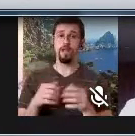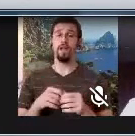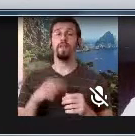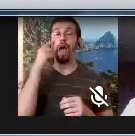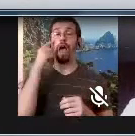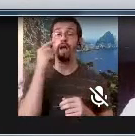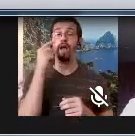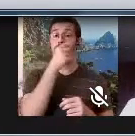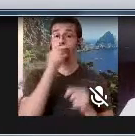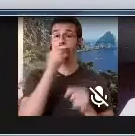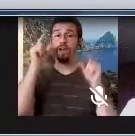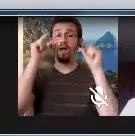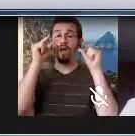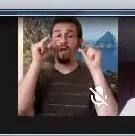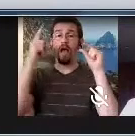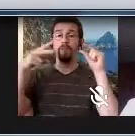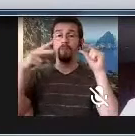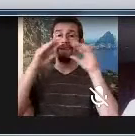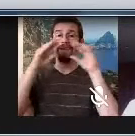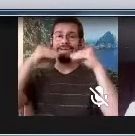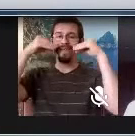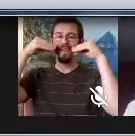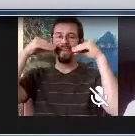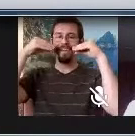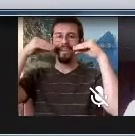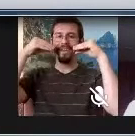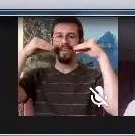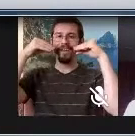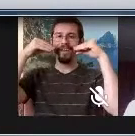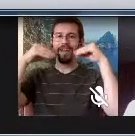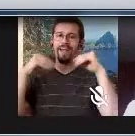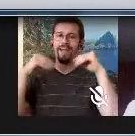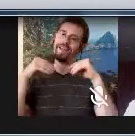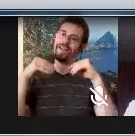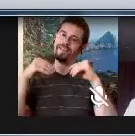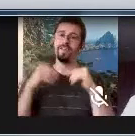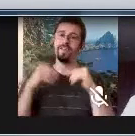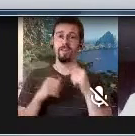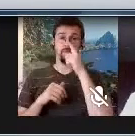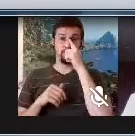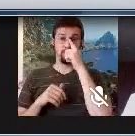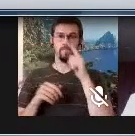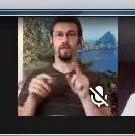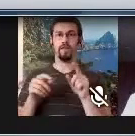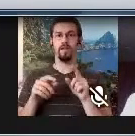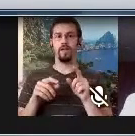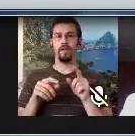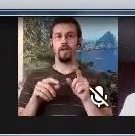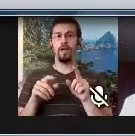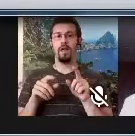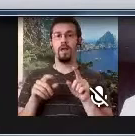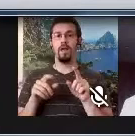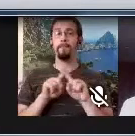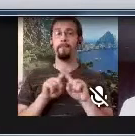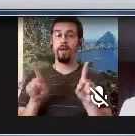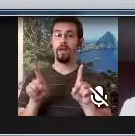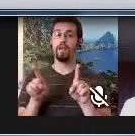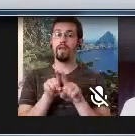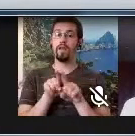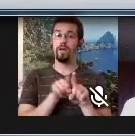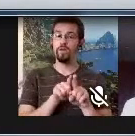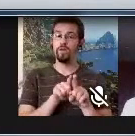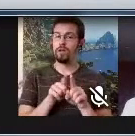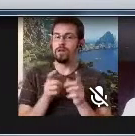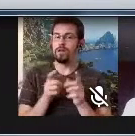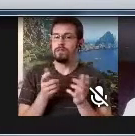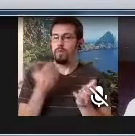open-mouthed smile, and the head tilted toward the wall. But it leaves open how wide open should the mouth be, how many millimeters,